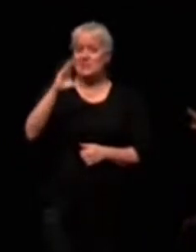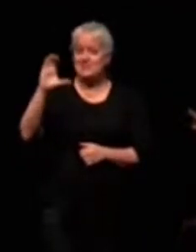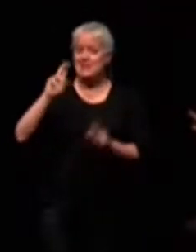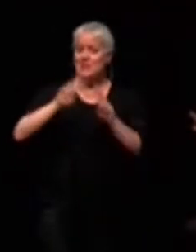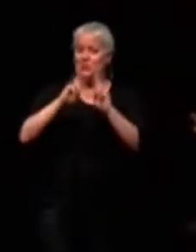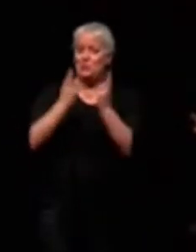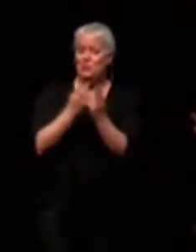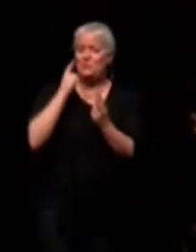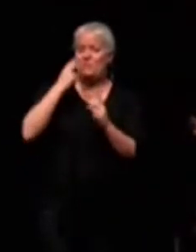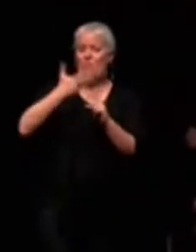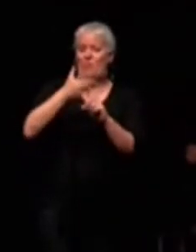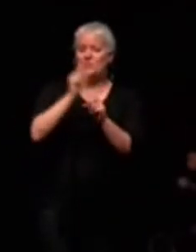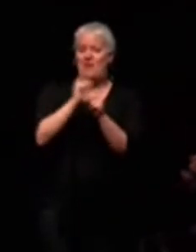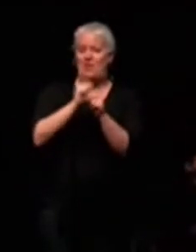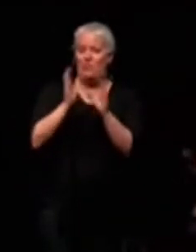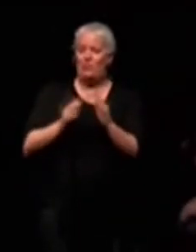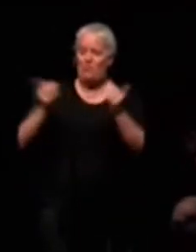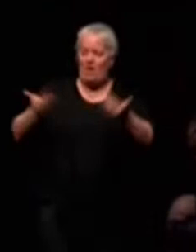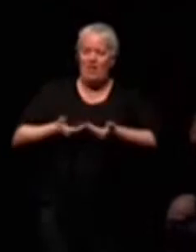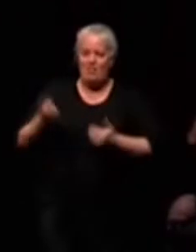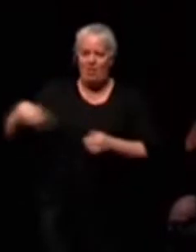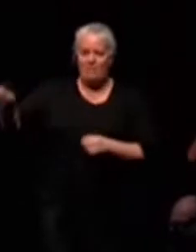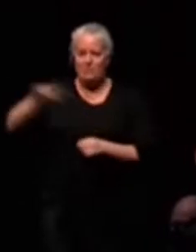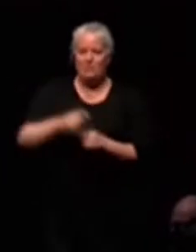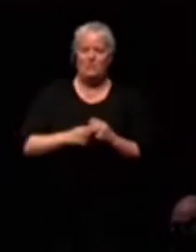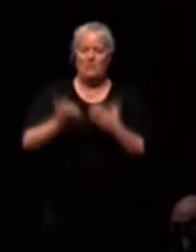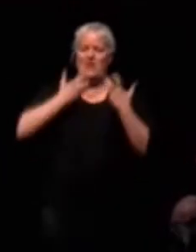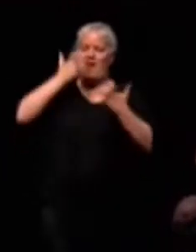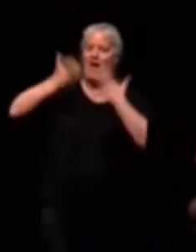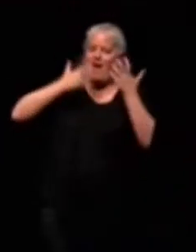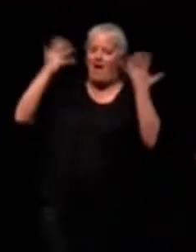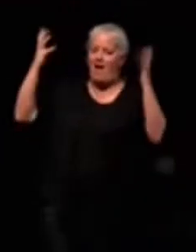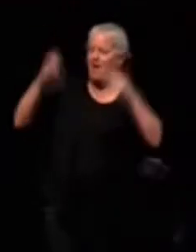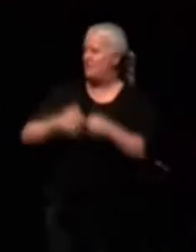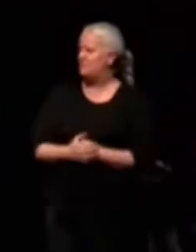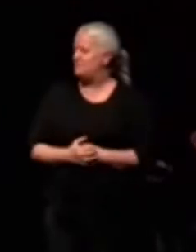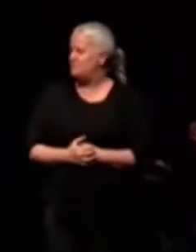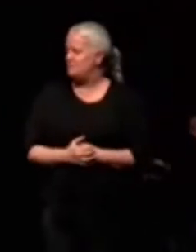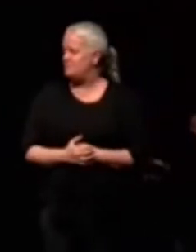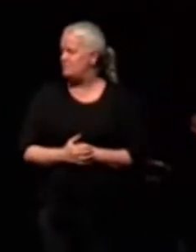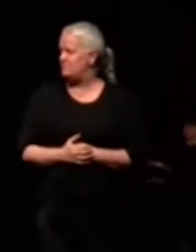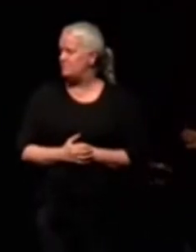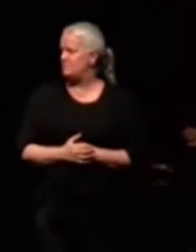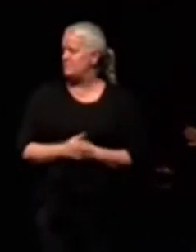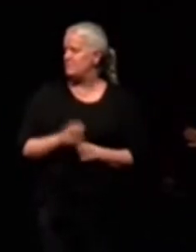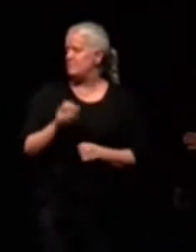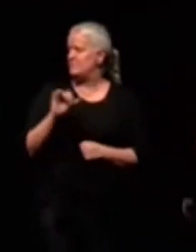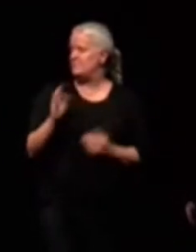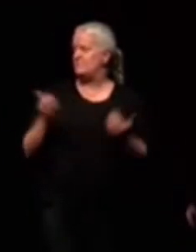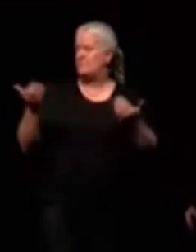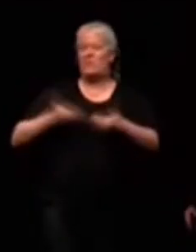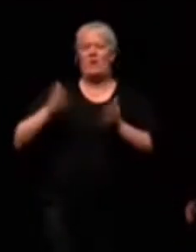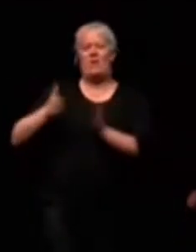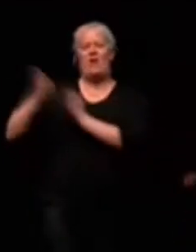attendance. And I see Local 100 here too. Welcome.